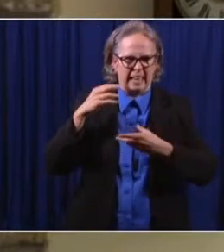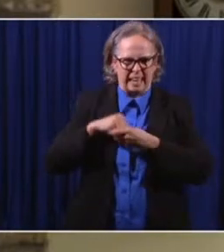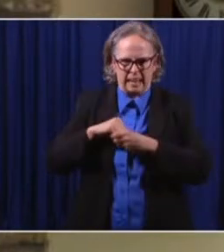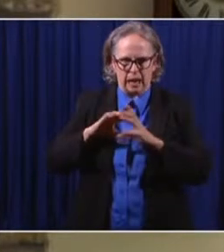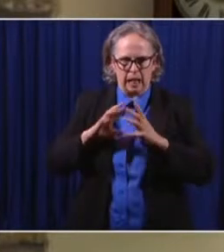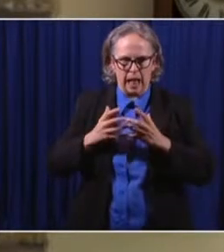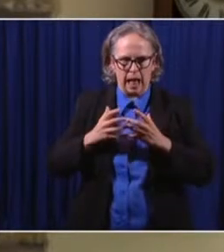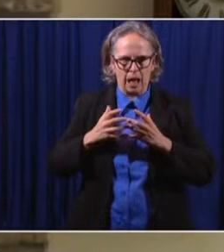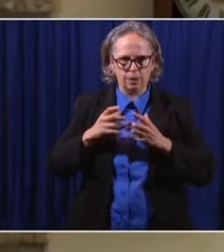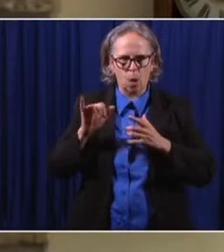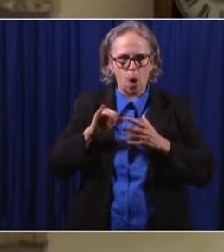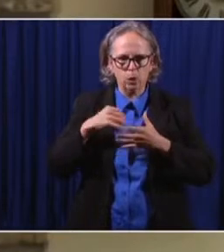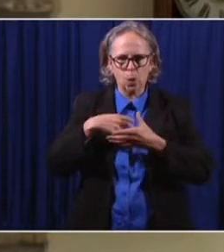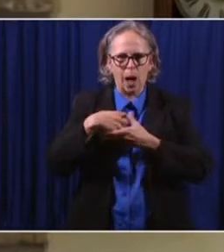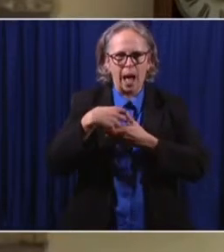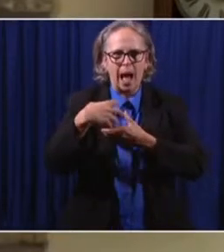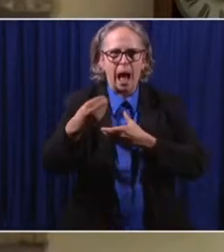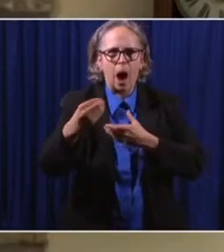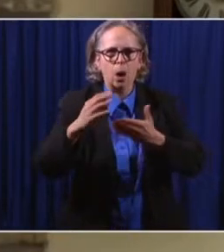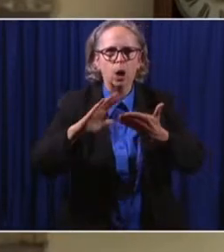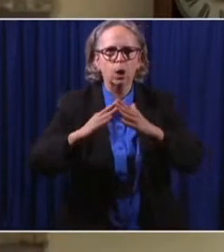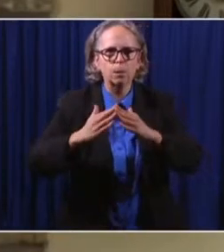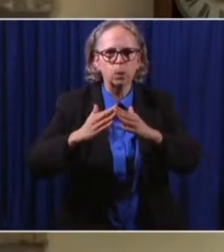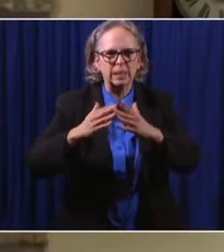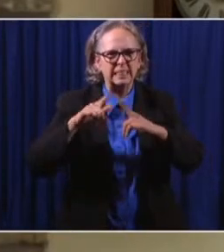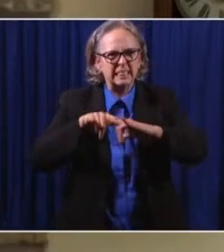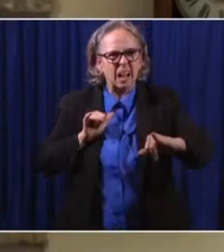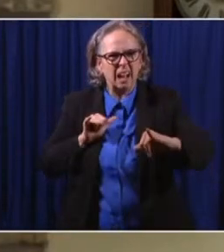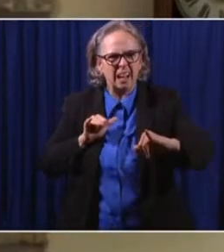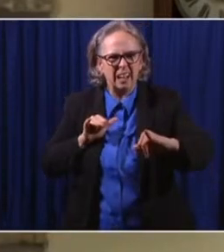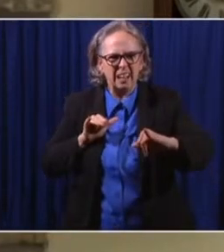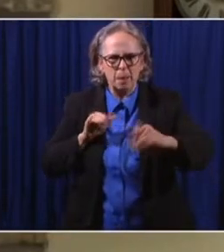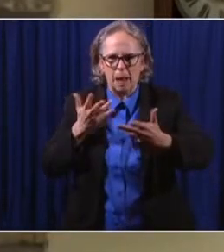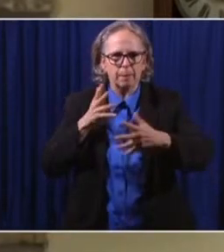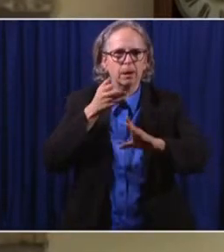They're uptown. They may work someplace there.